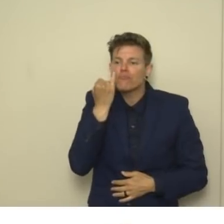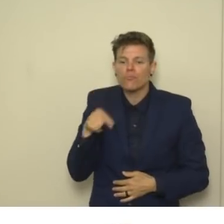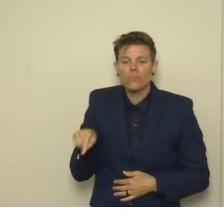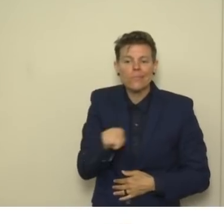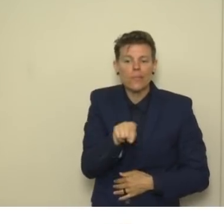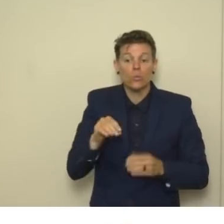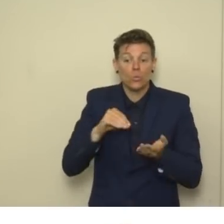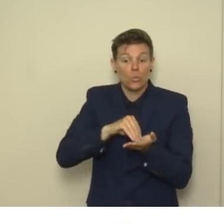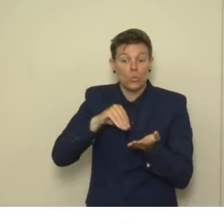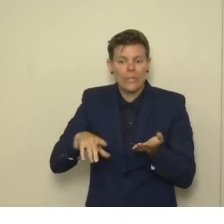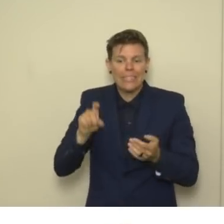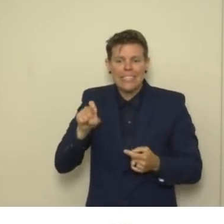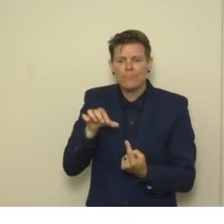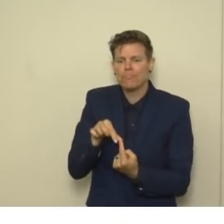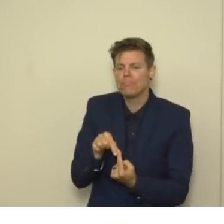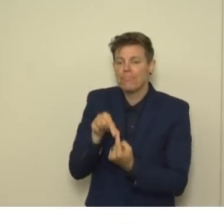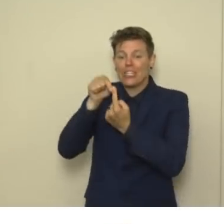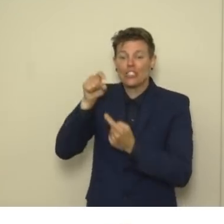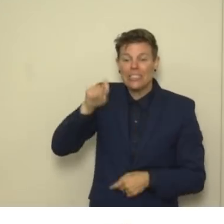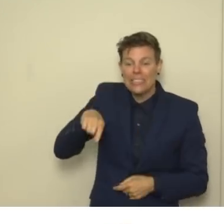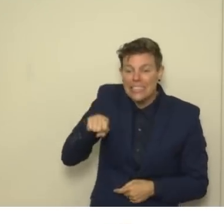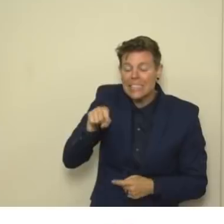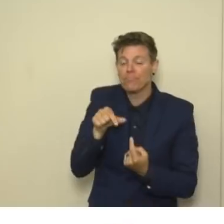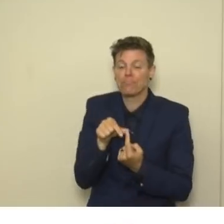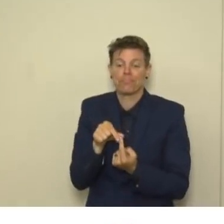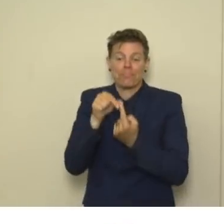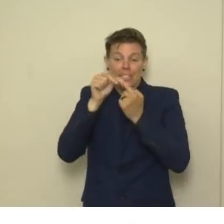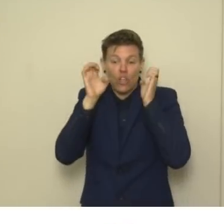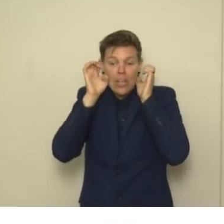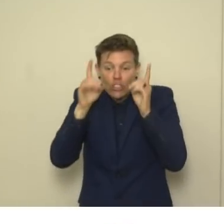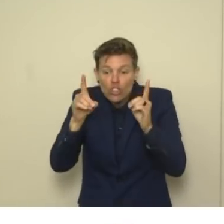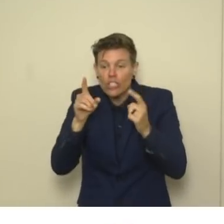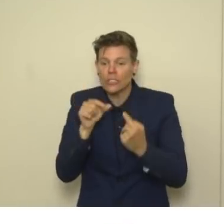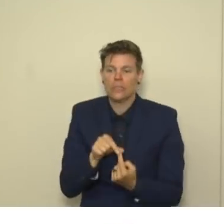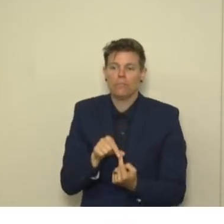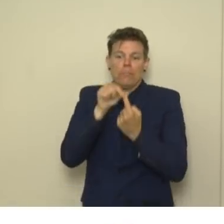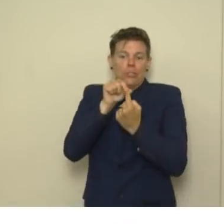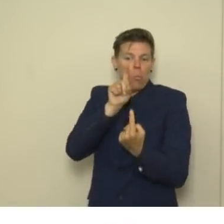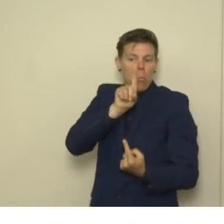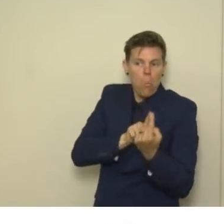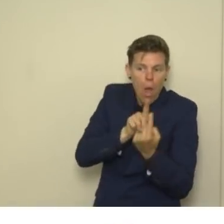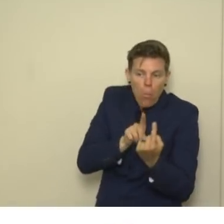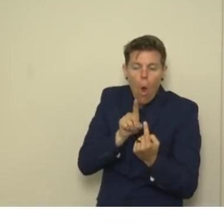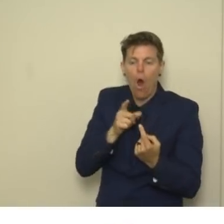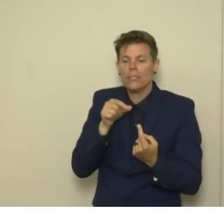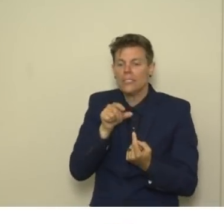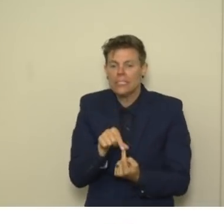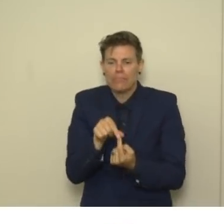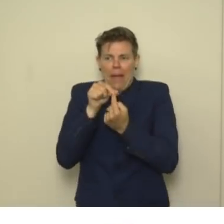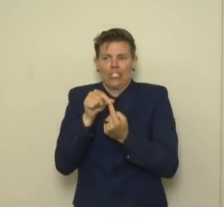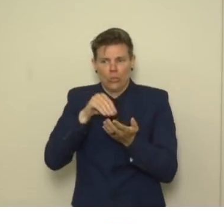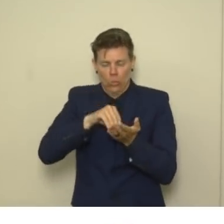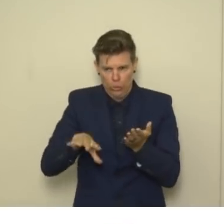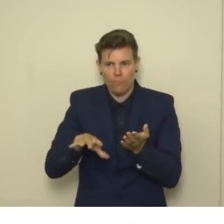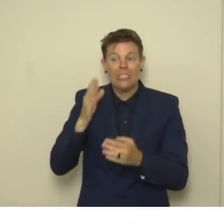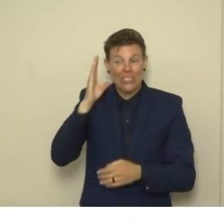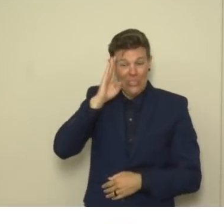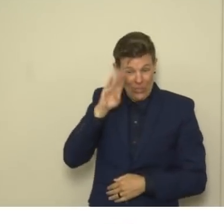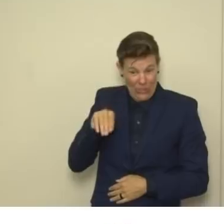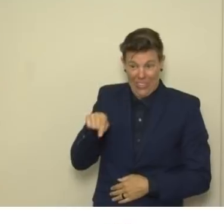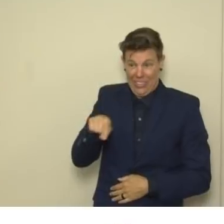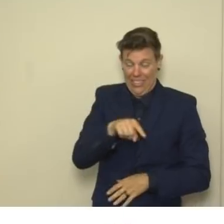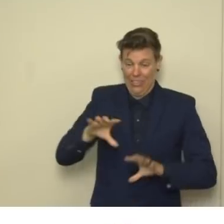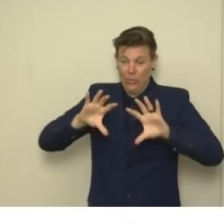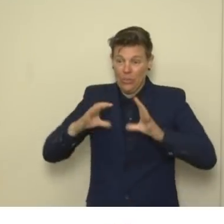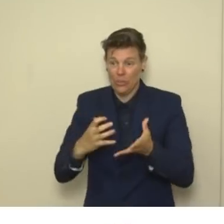groups or in one-on-one settings. This is another group of students who are